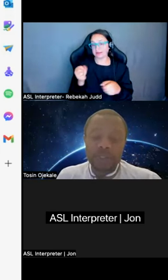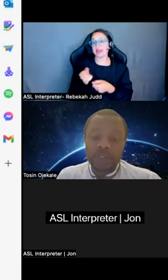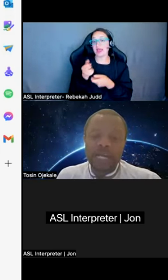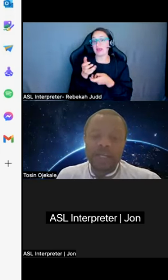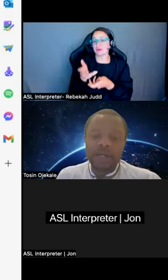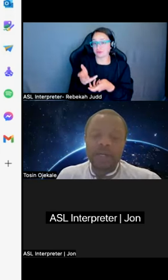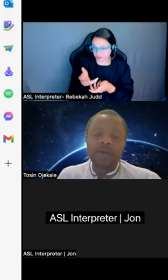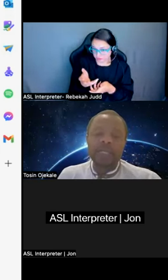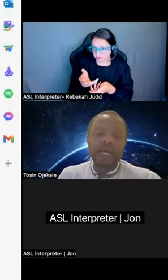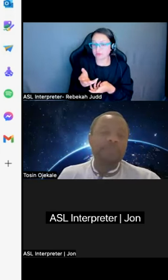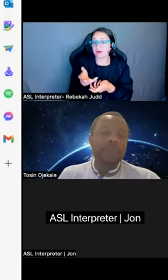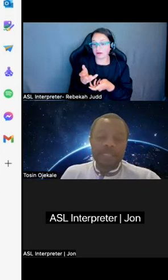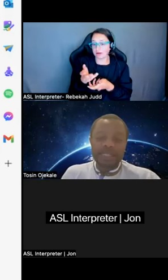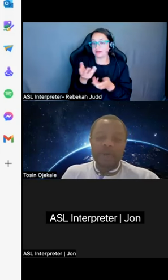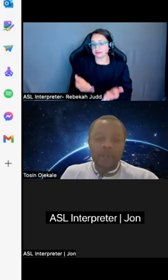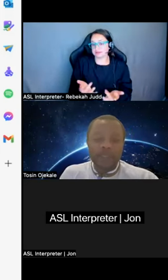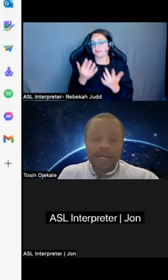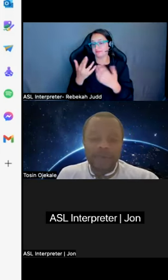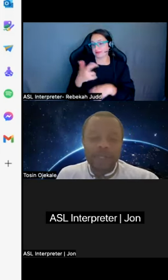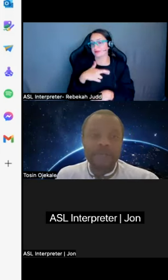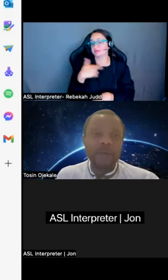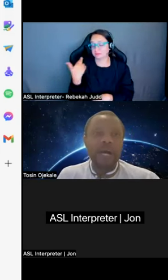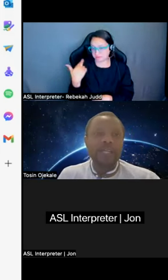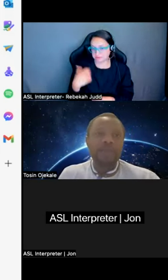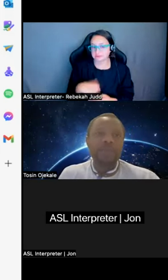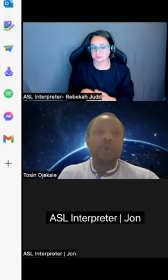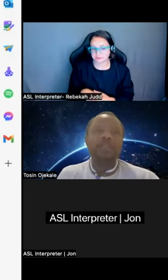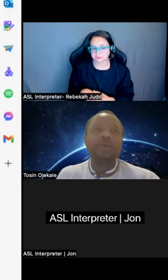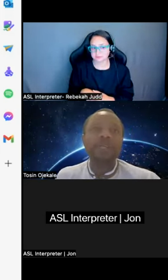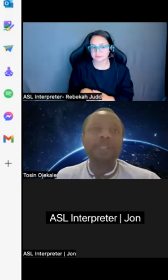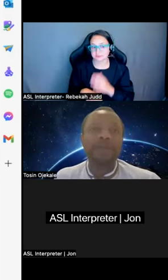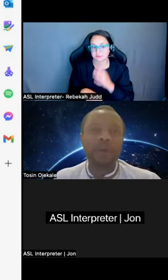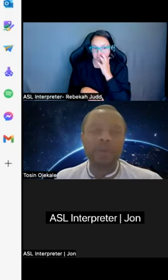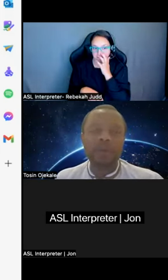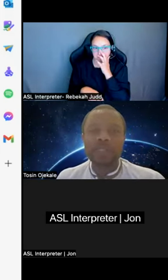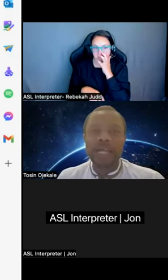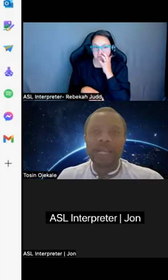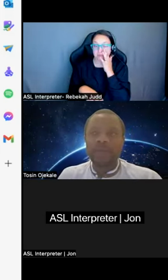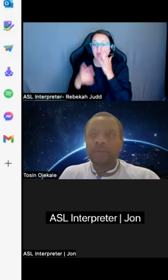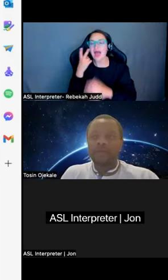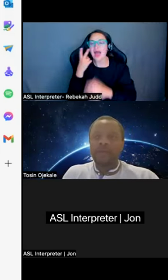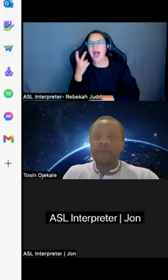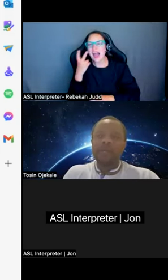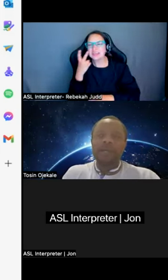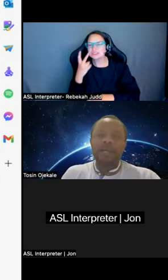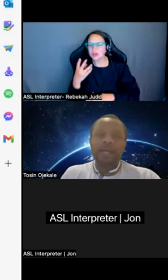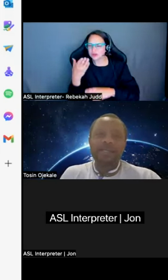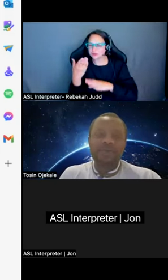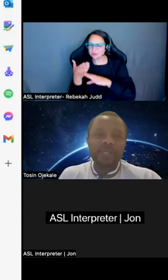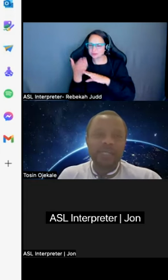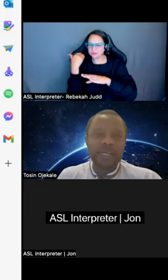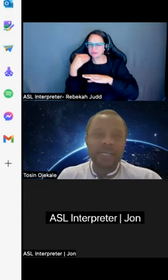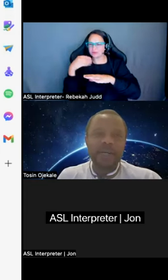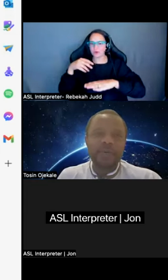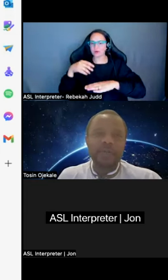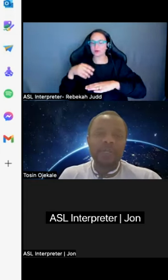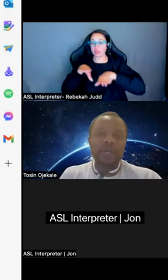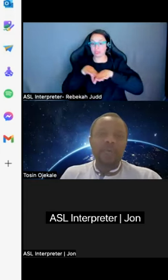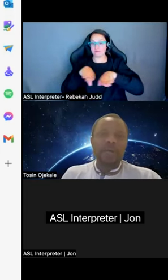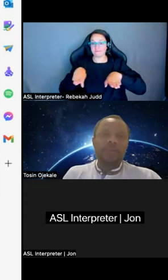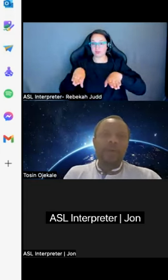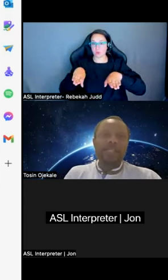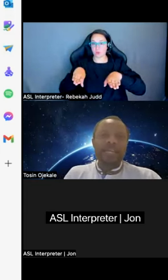ventilation ducts and under spaces under raised floor. I showed you what a raised floor looks like in one of the classes we did earlier